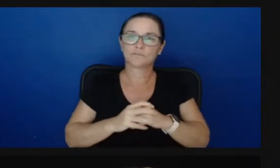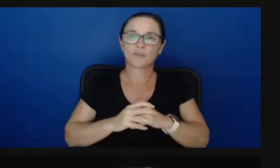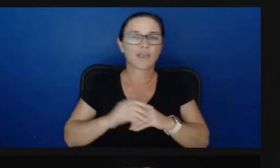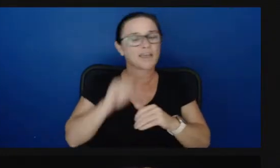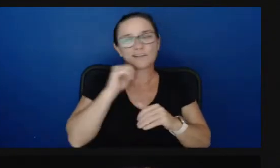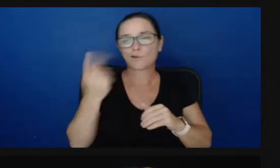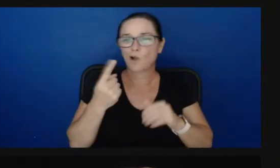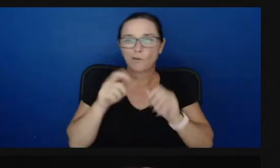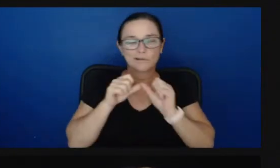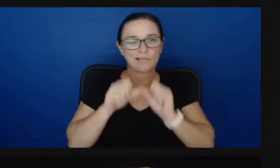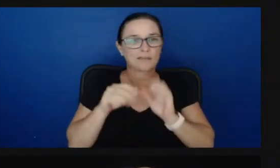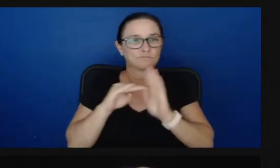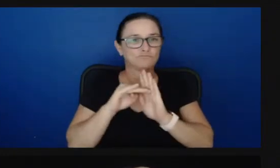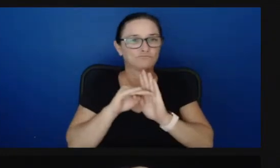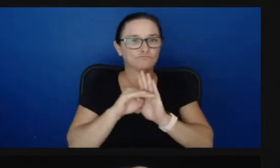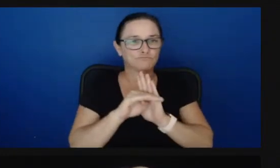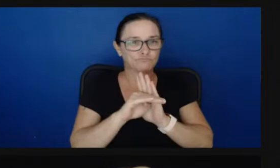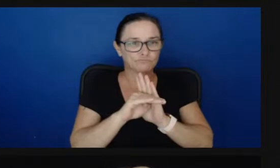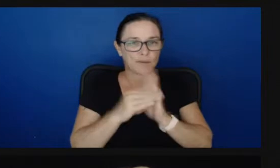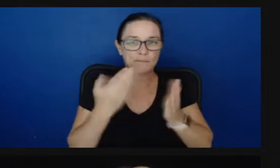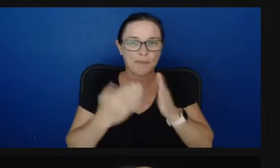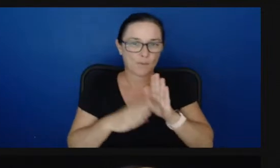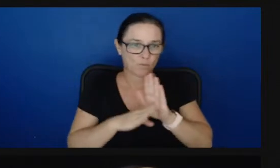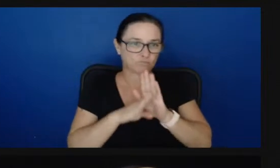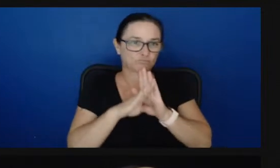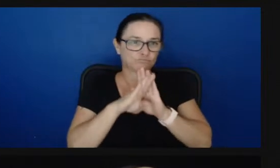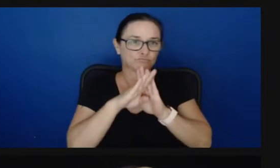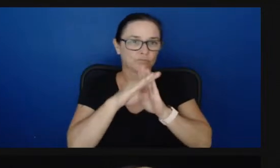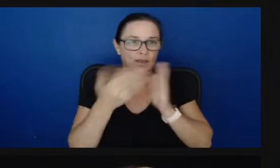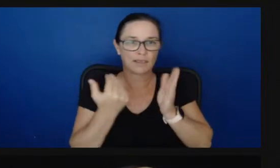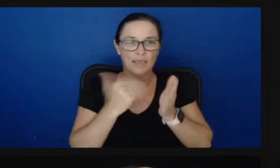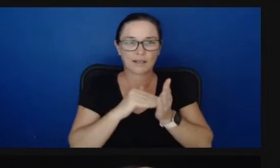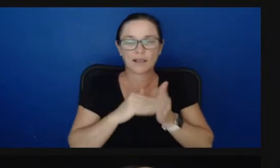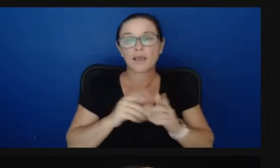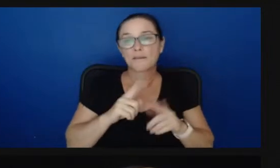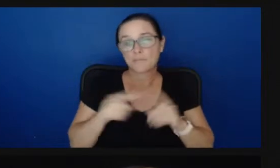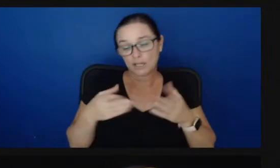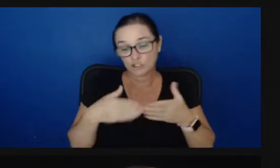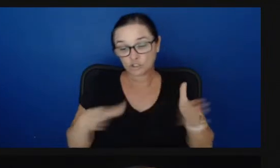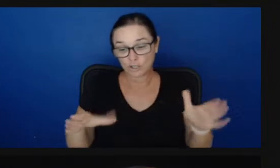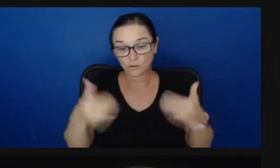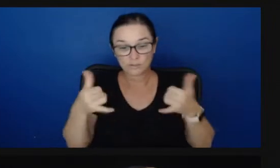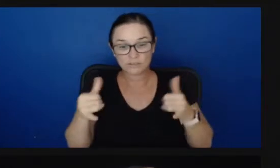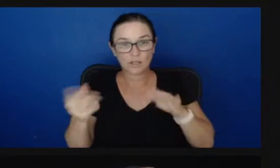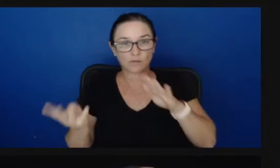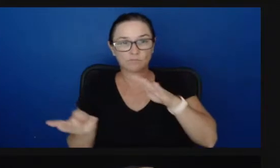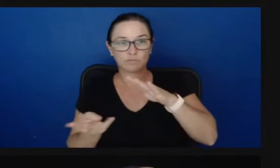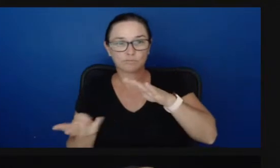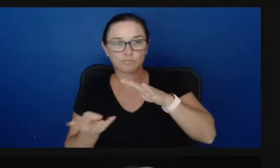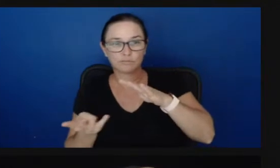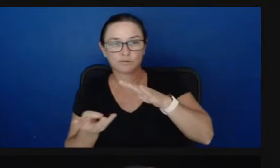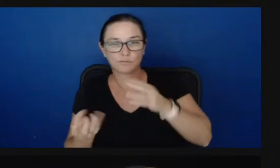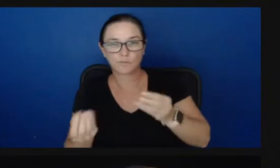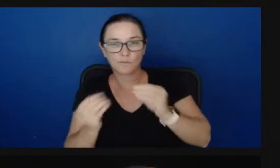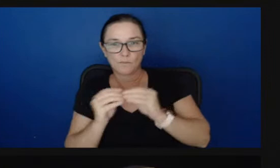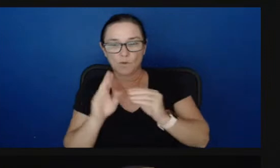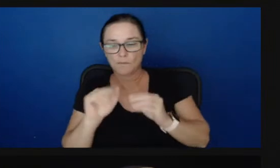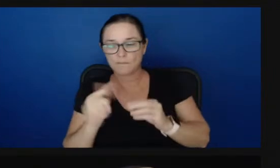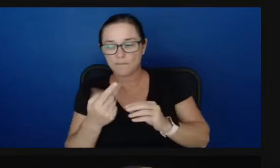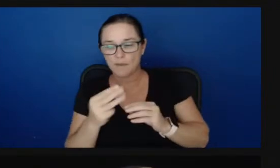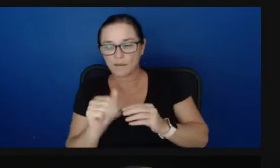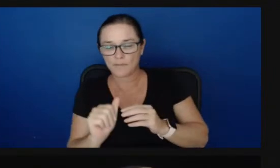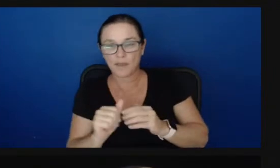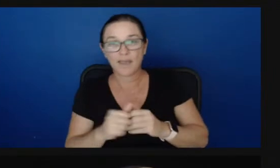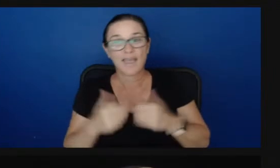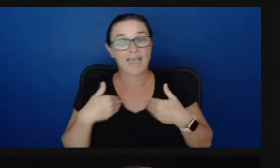last. It can just resume its pattern afterwards. So overall, still refilling. That's normal. But having earthquakes that are shallow is